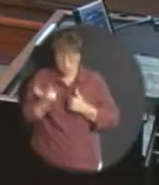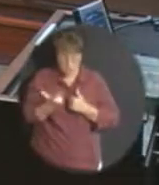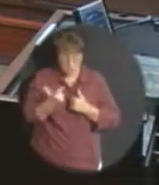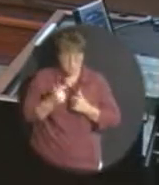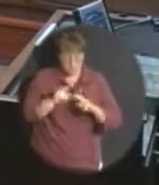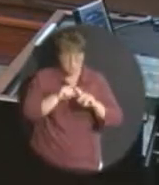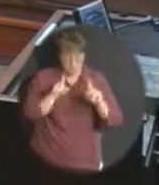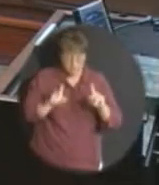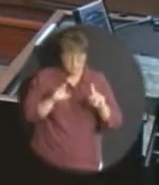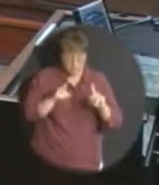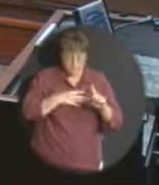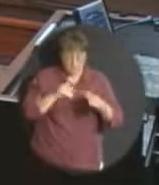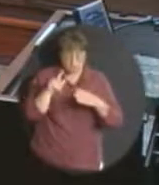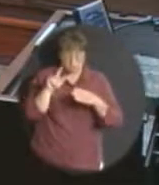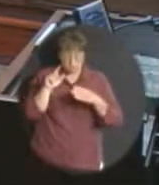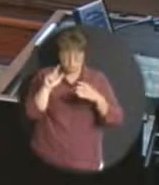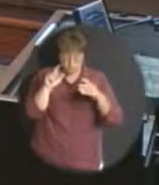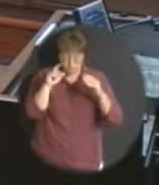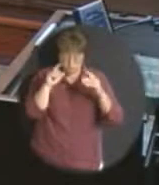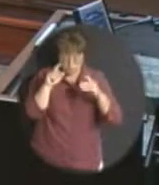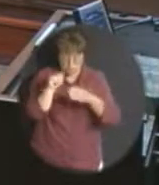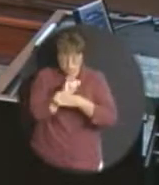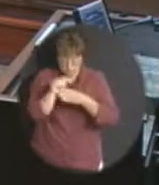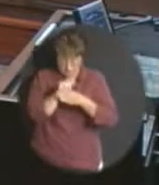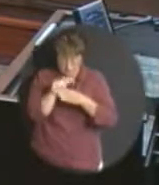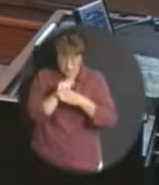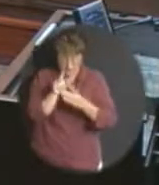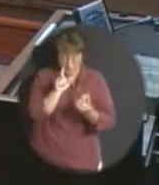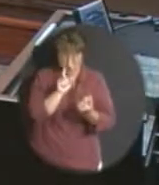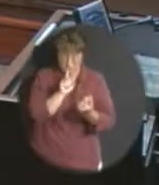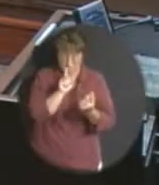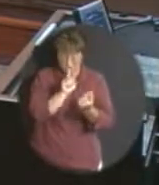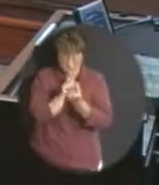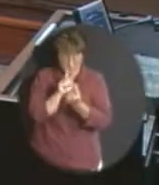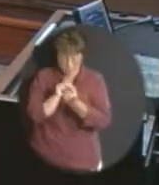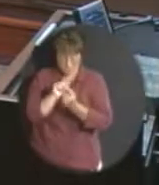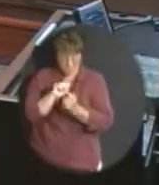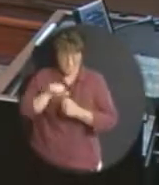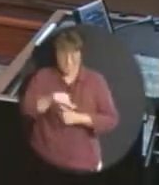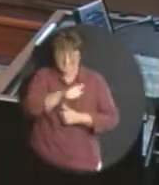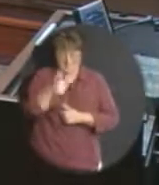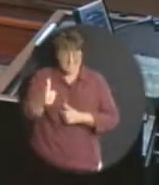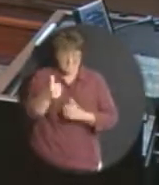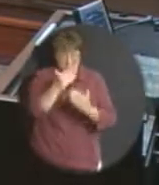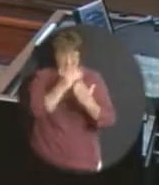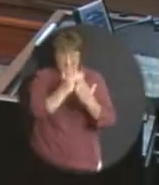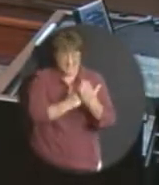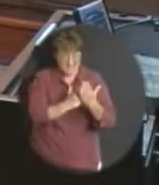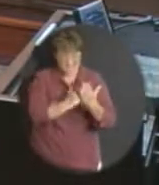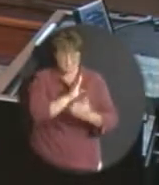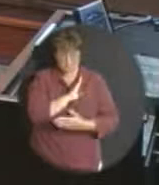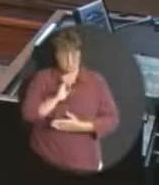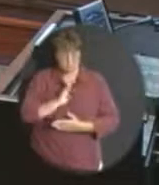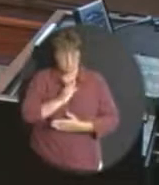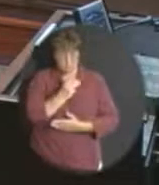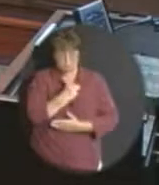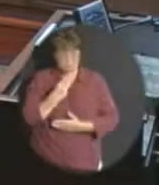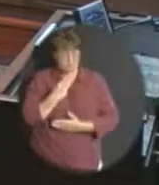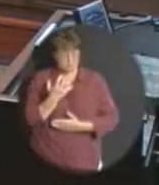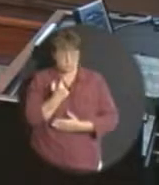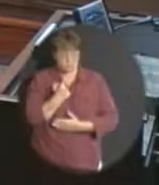athletic trainer agreement, and some instructional materials. Are there any items that board members would like to pull for discussion?